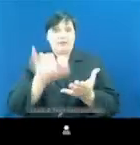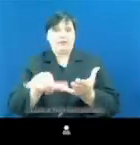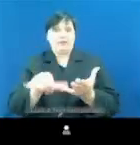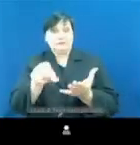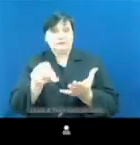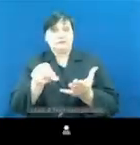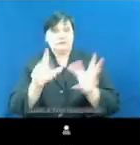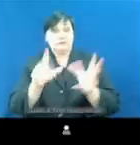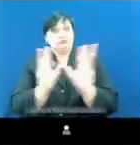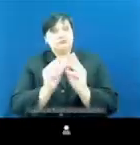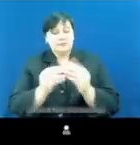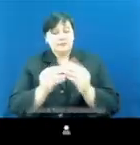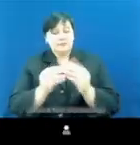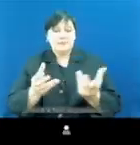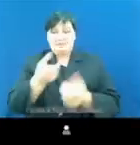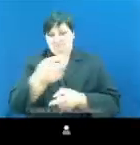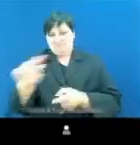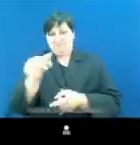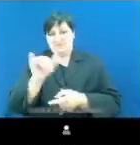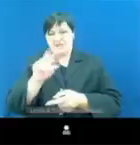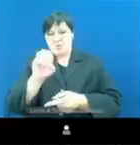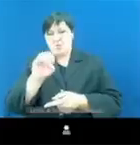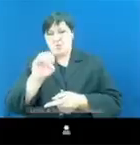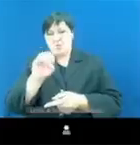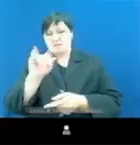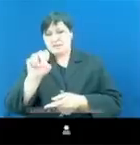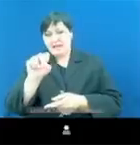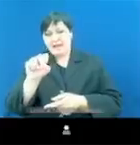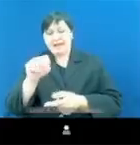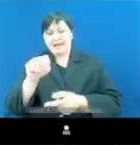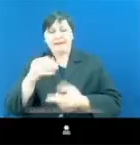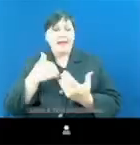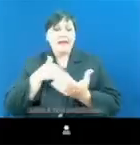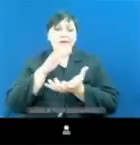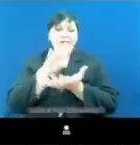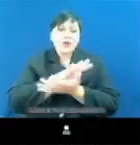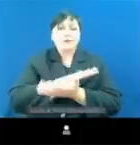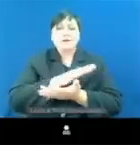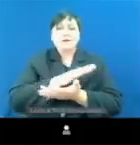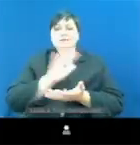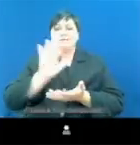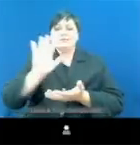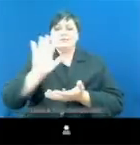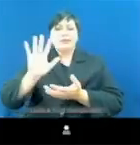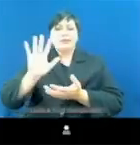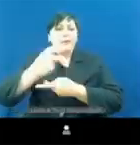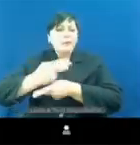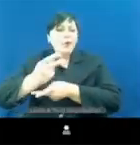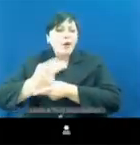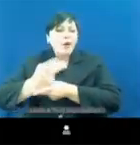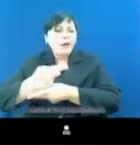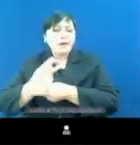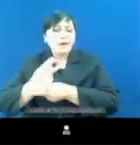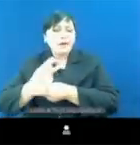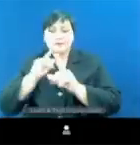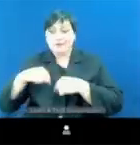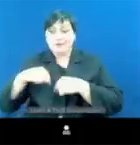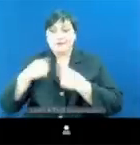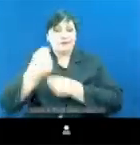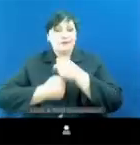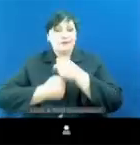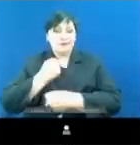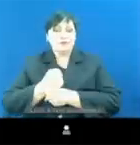it has all of the documents and products that over the past number of years that they have